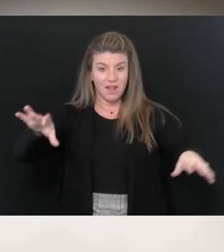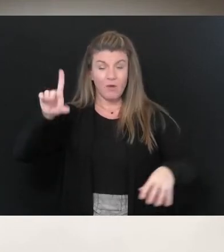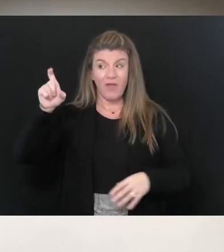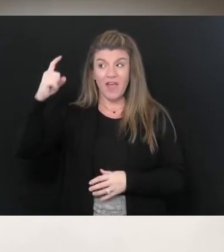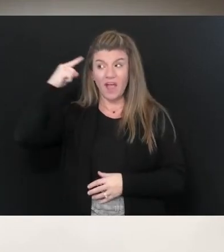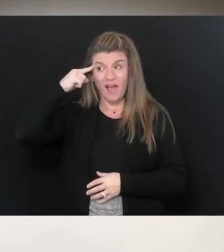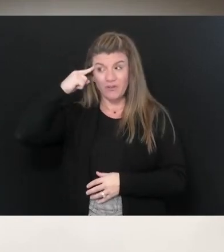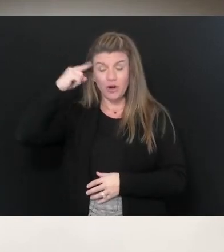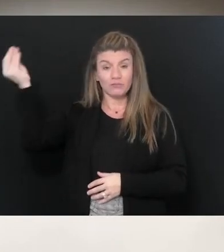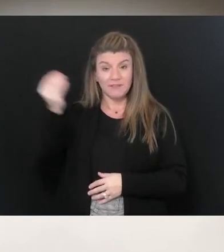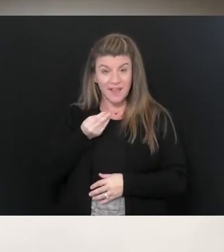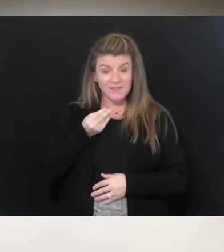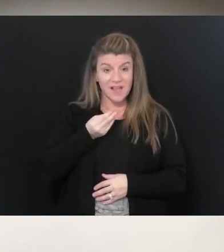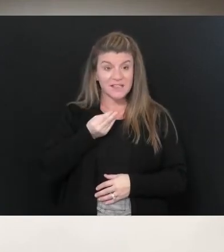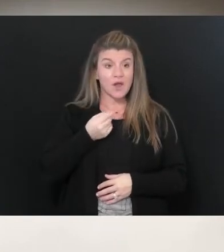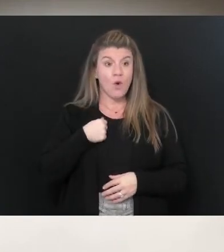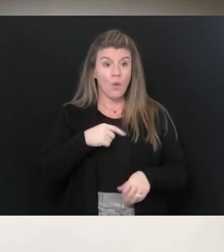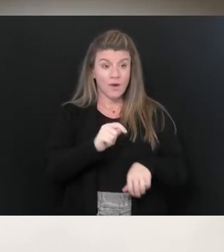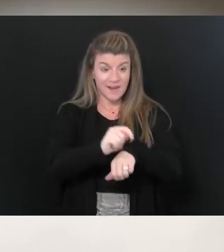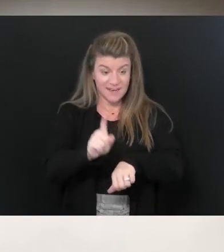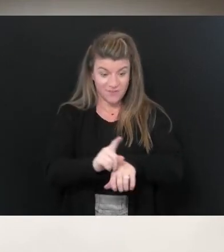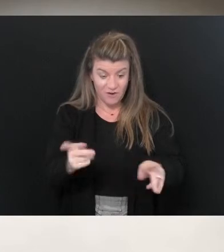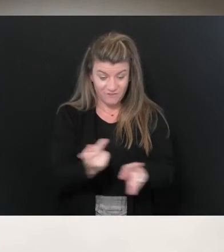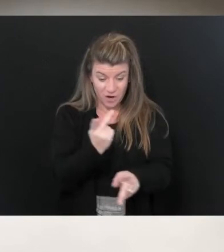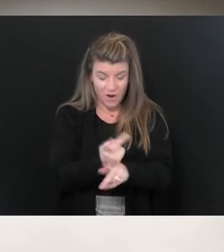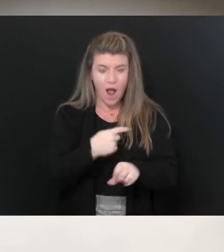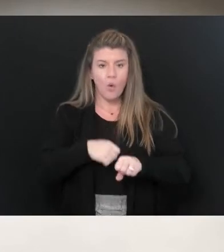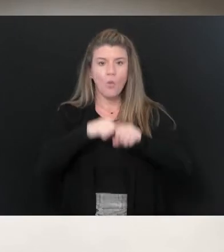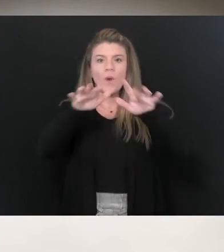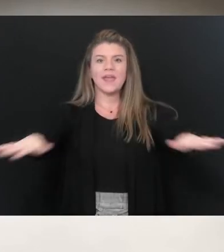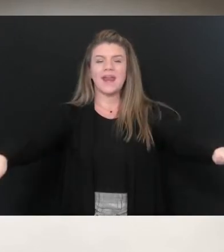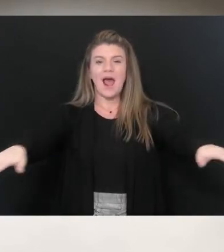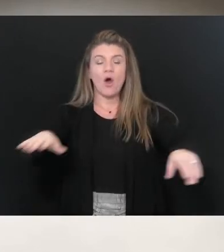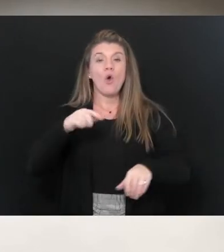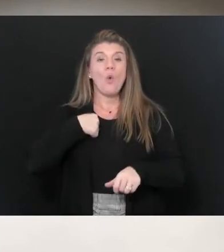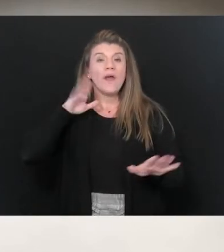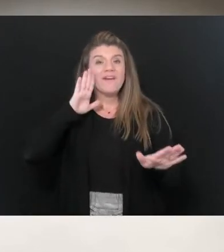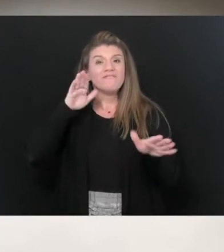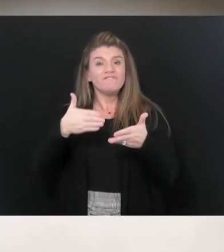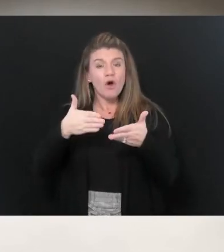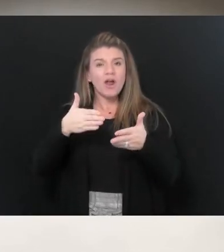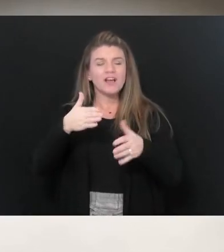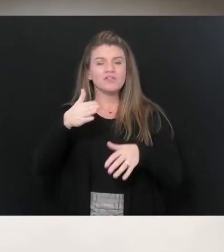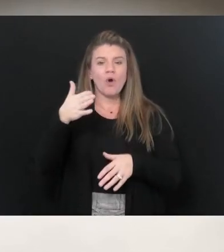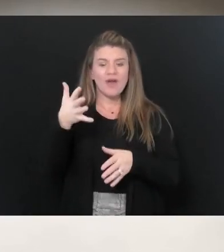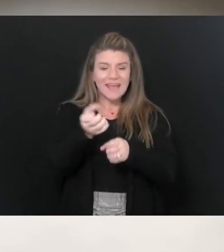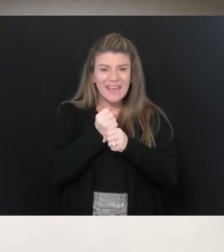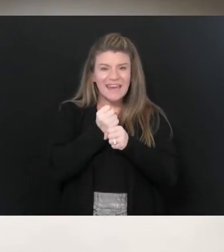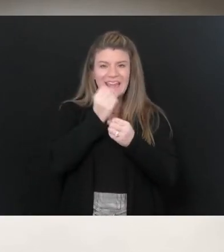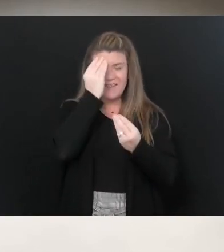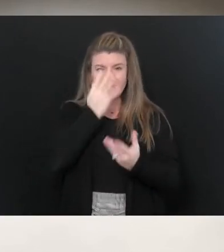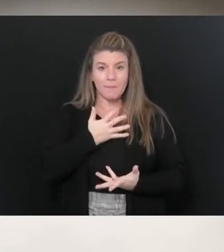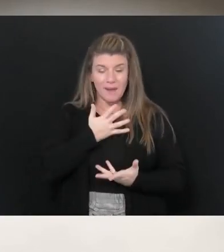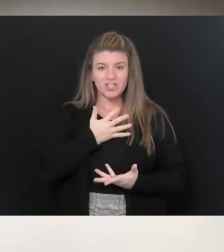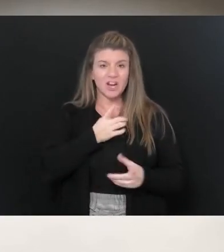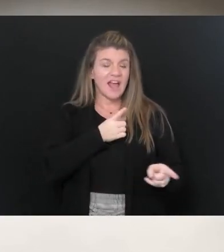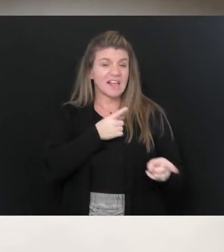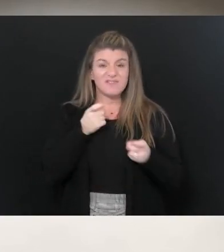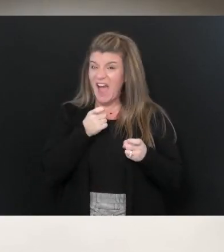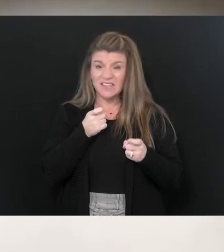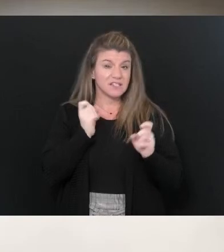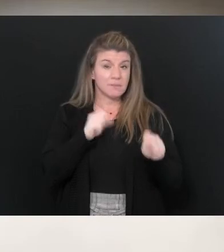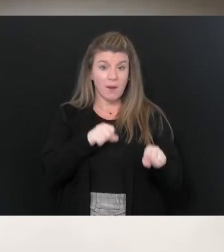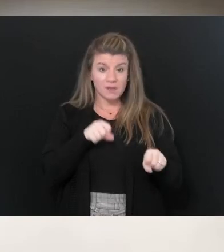alluded to in his comments there. And we try to focus hard on getting information as quickly to the